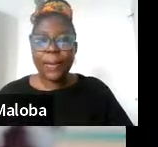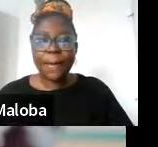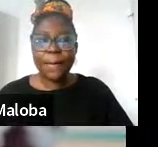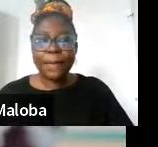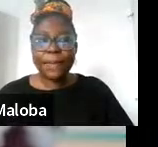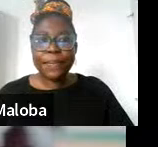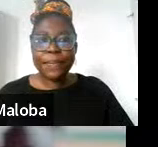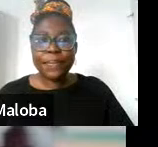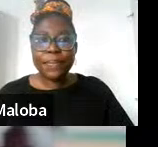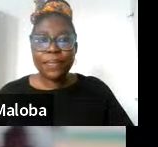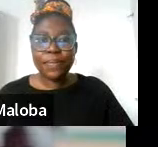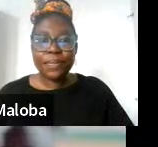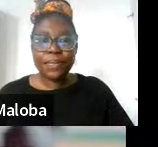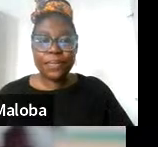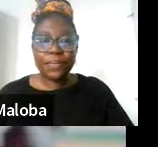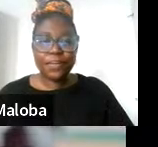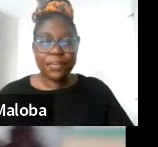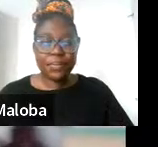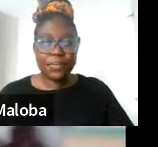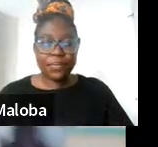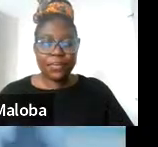Imali?